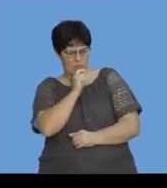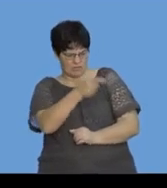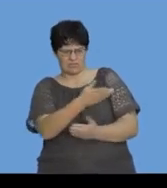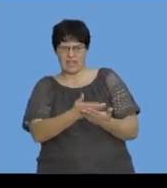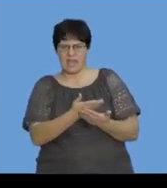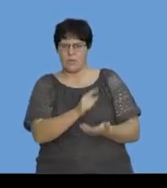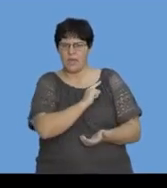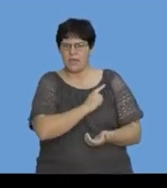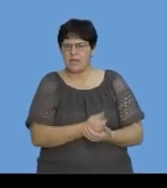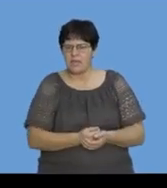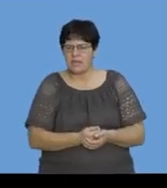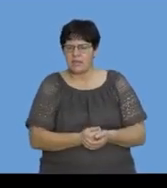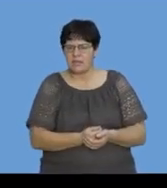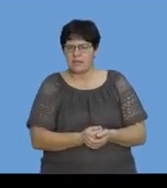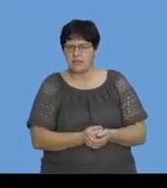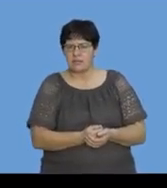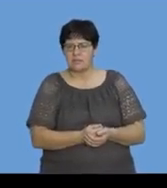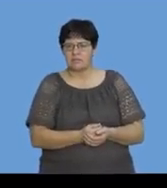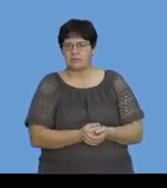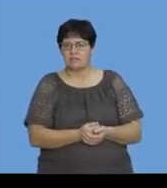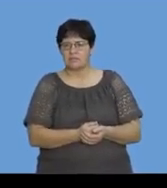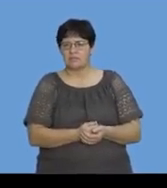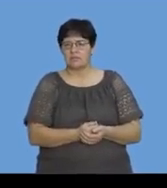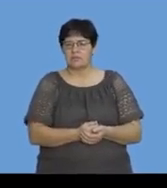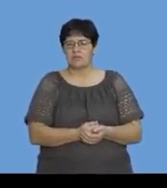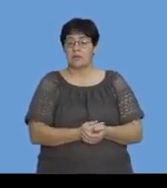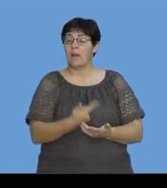use blood pressure medicine? Now,